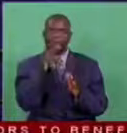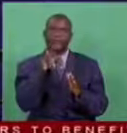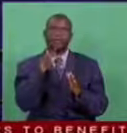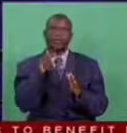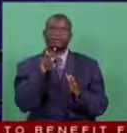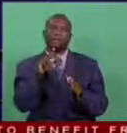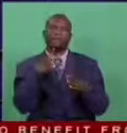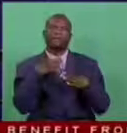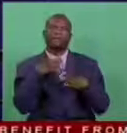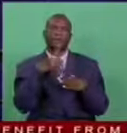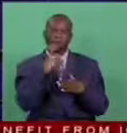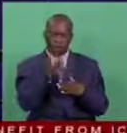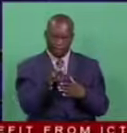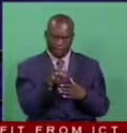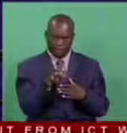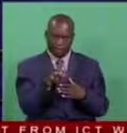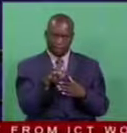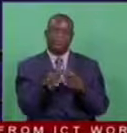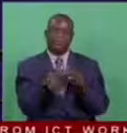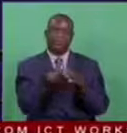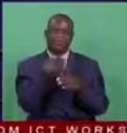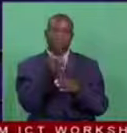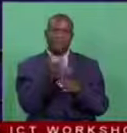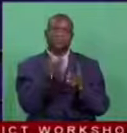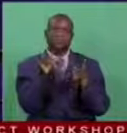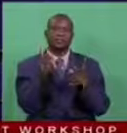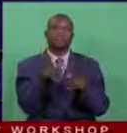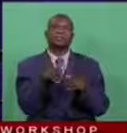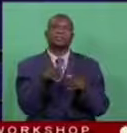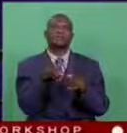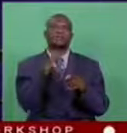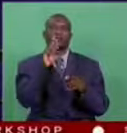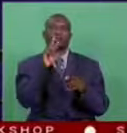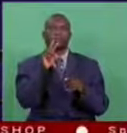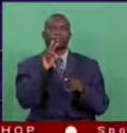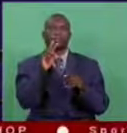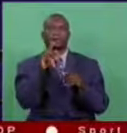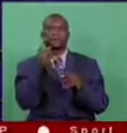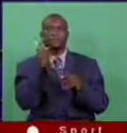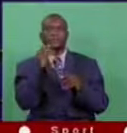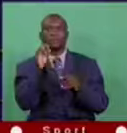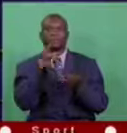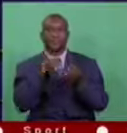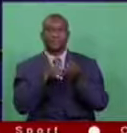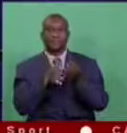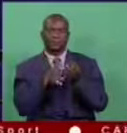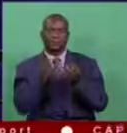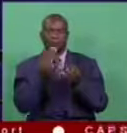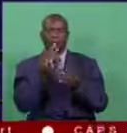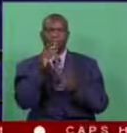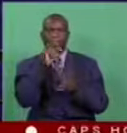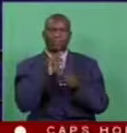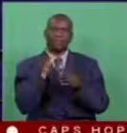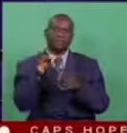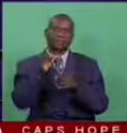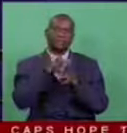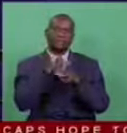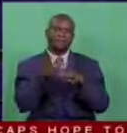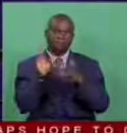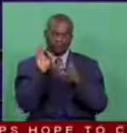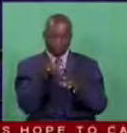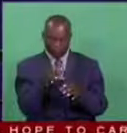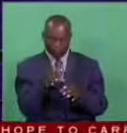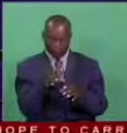Nations, and then the very reason for establishing the 21st of September is the International Day of Peace. It sounds like you're taking me